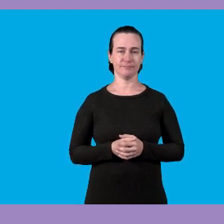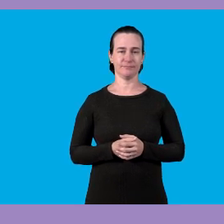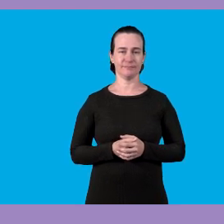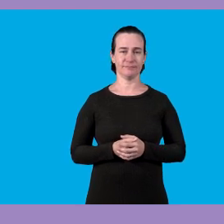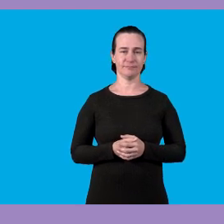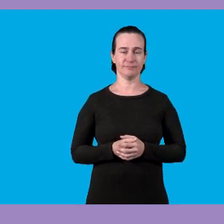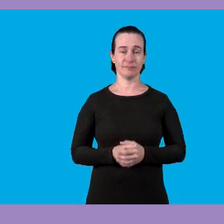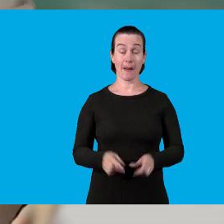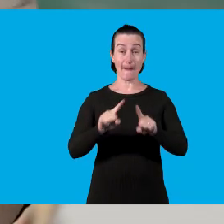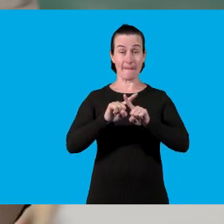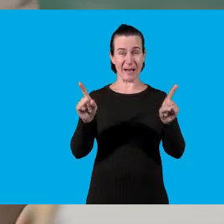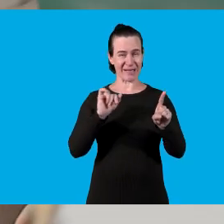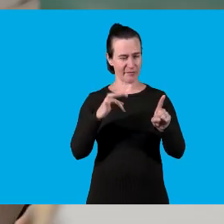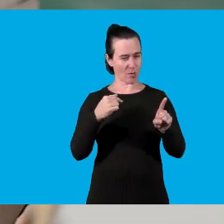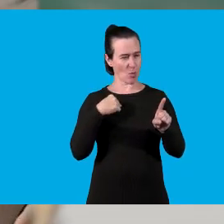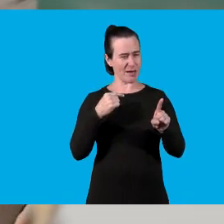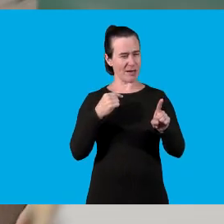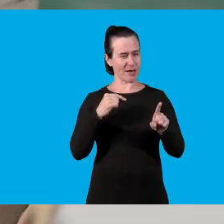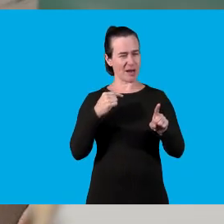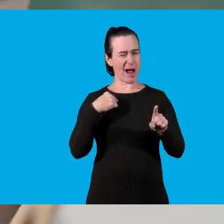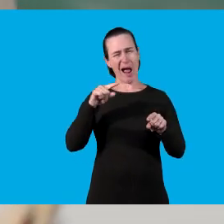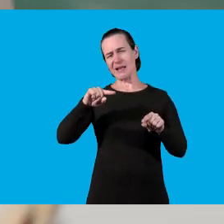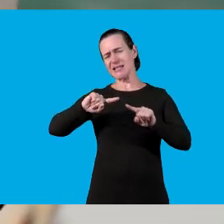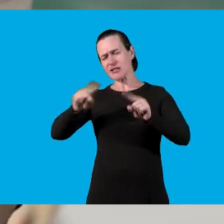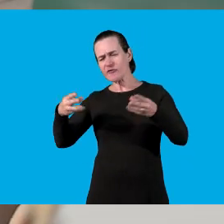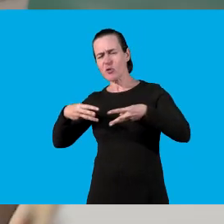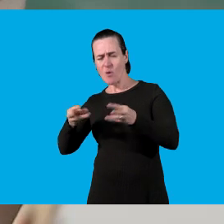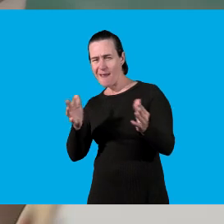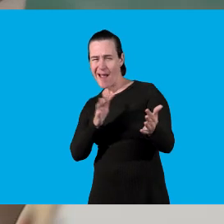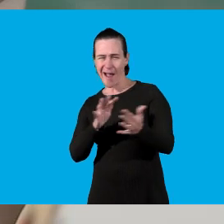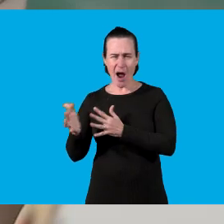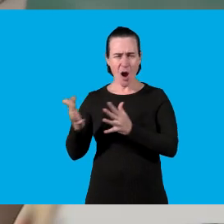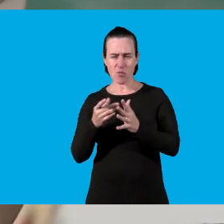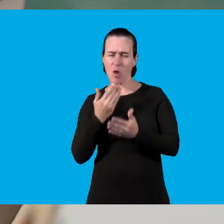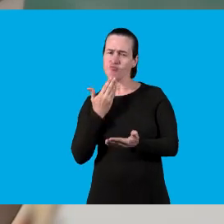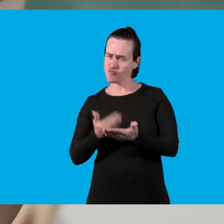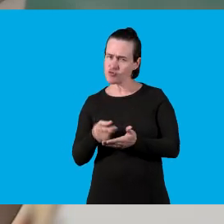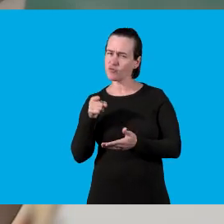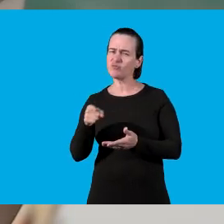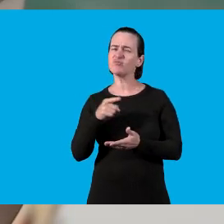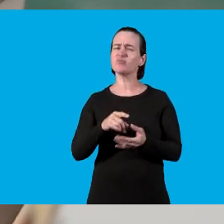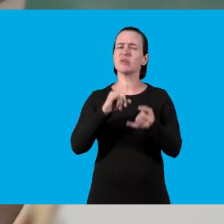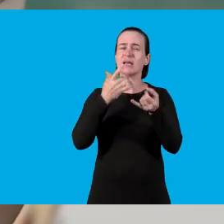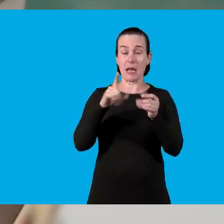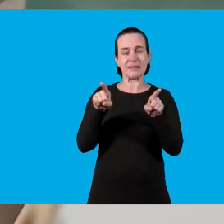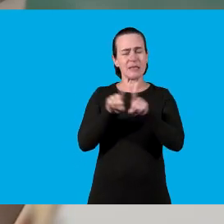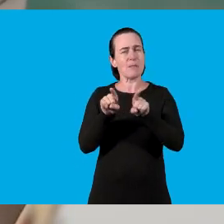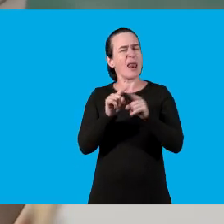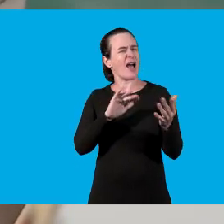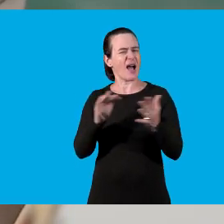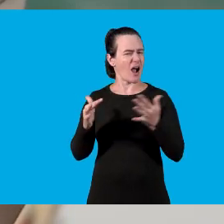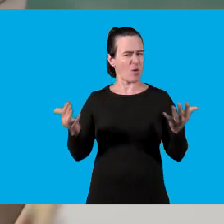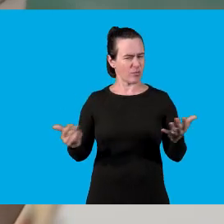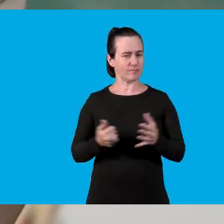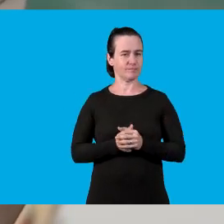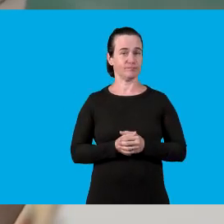However, if we were not using the angles for that question, we'd then look at it from proportional